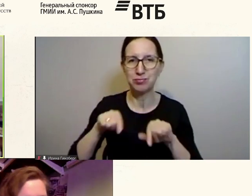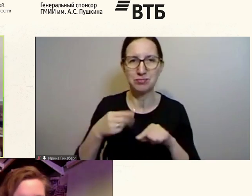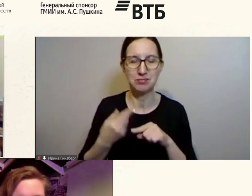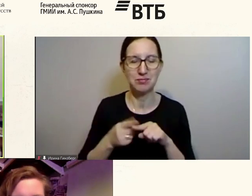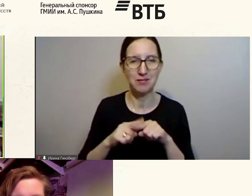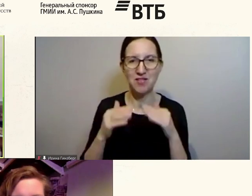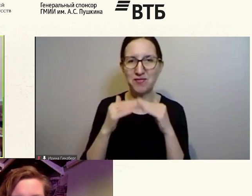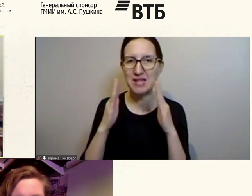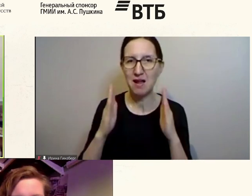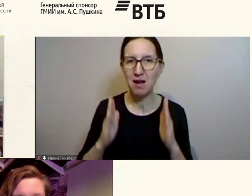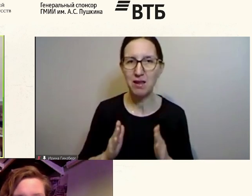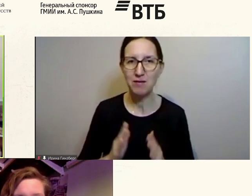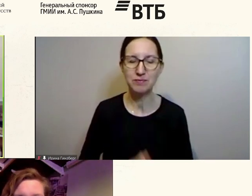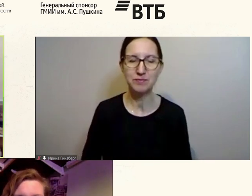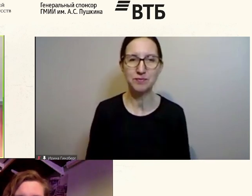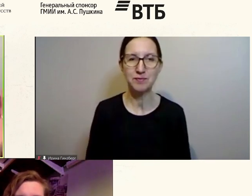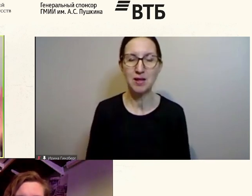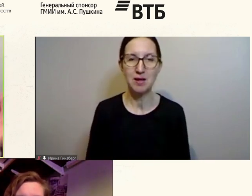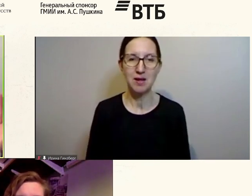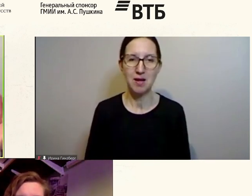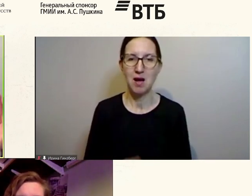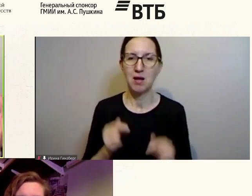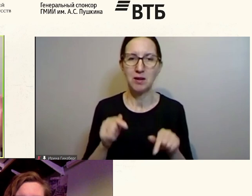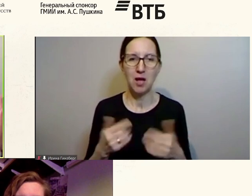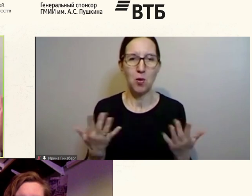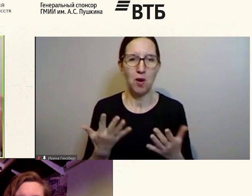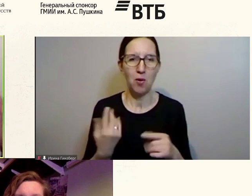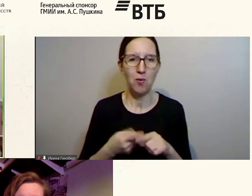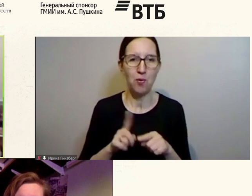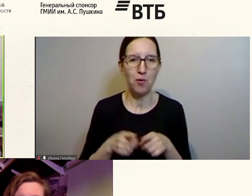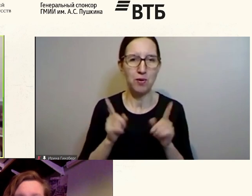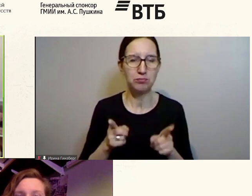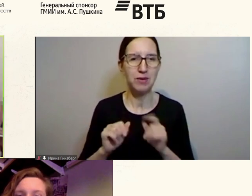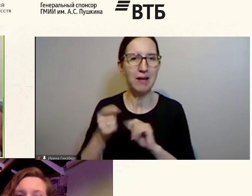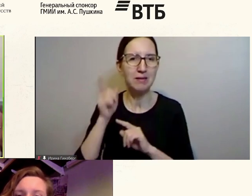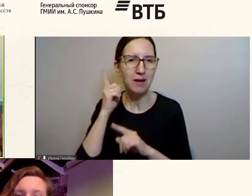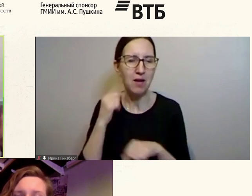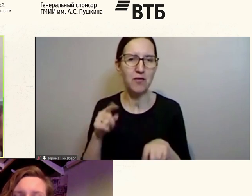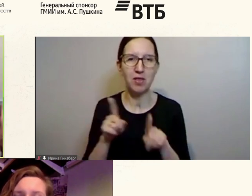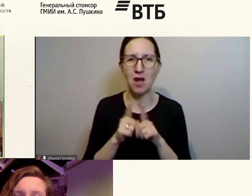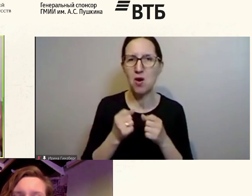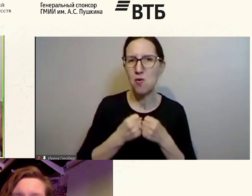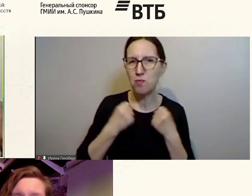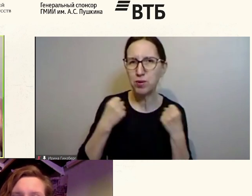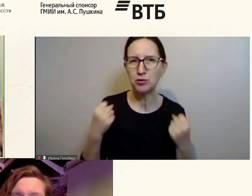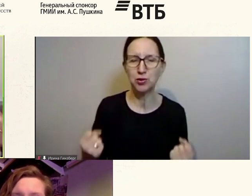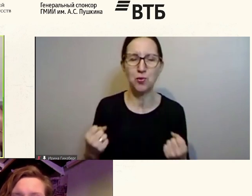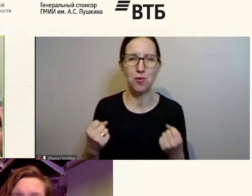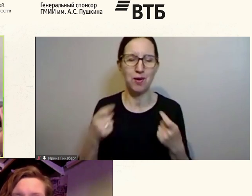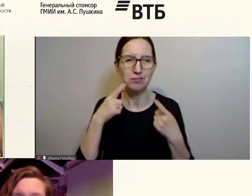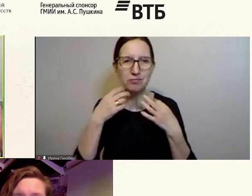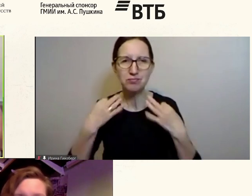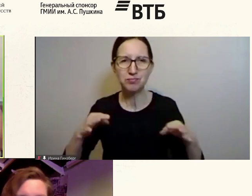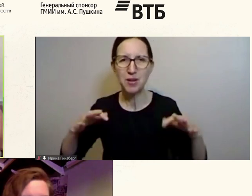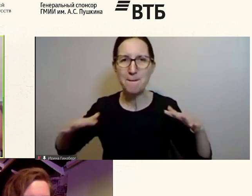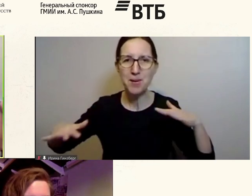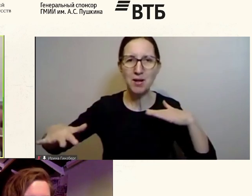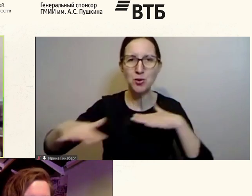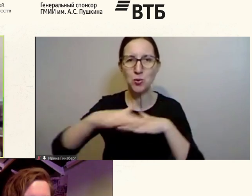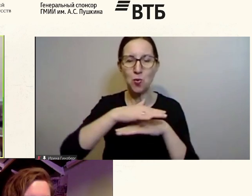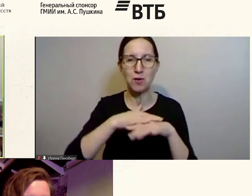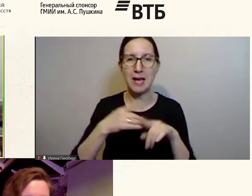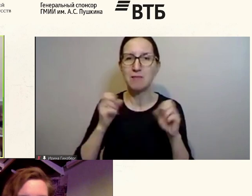of how old it is, of how large it is, and how incredible it was to build something like